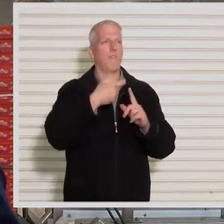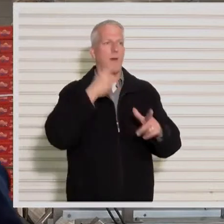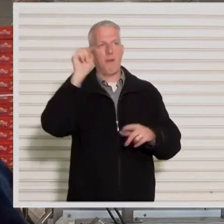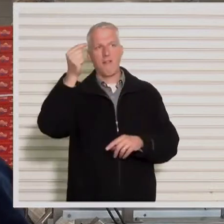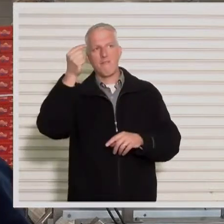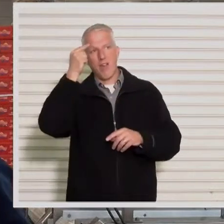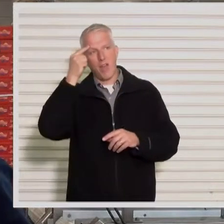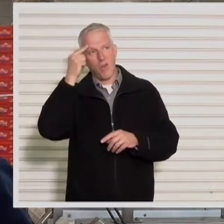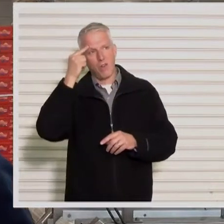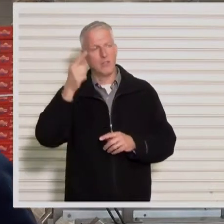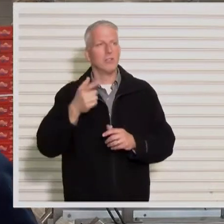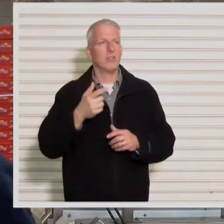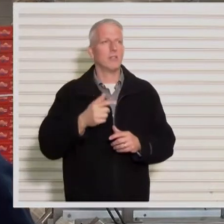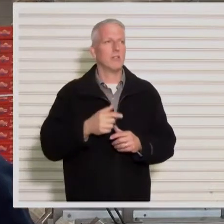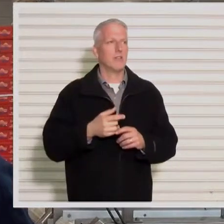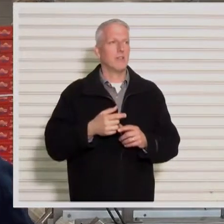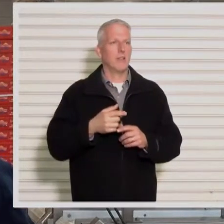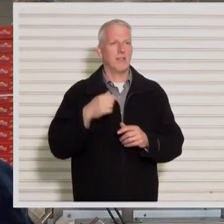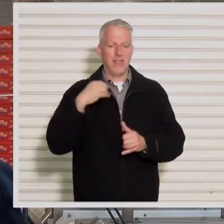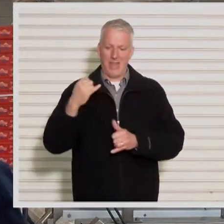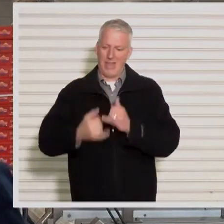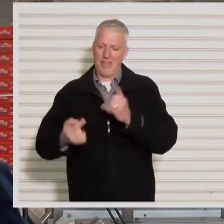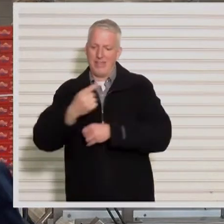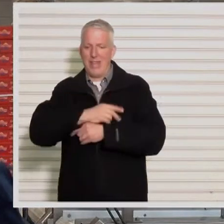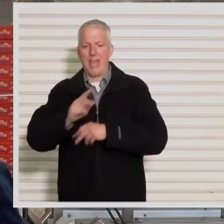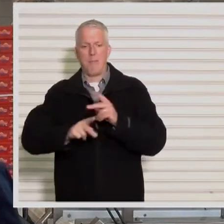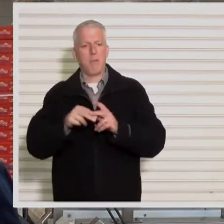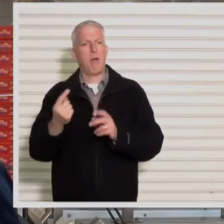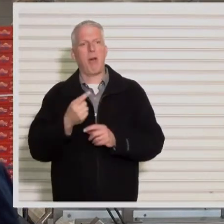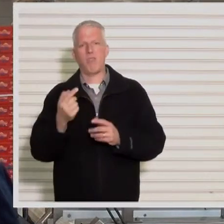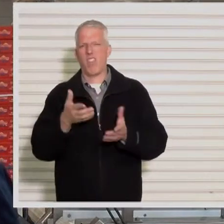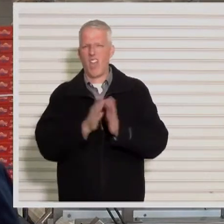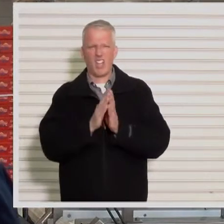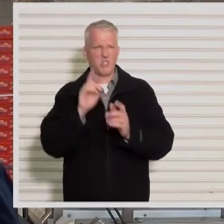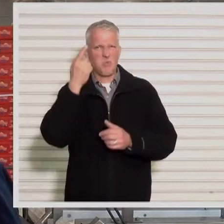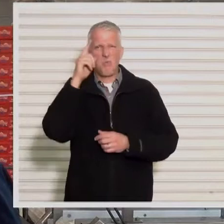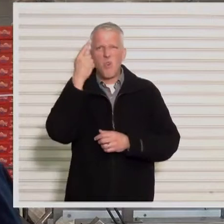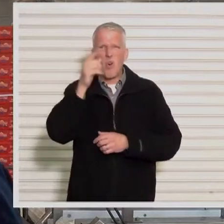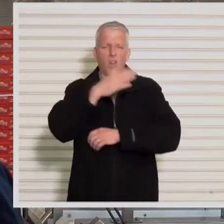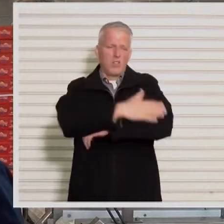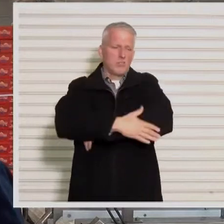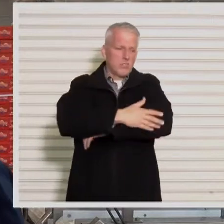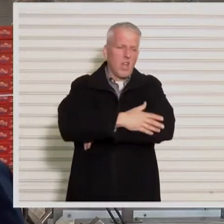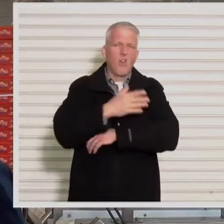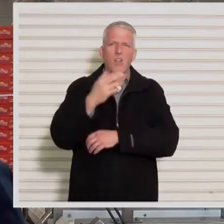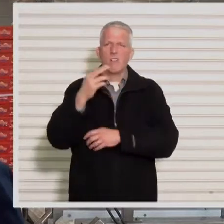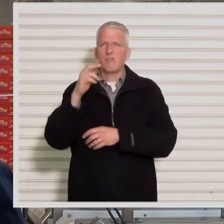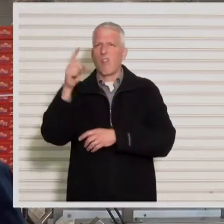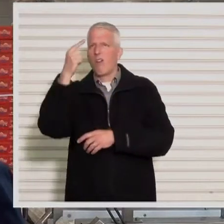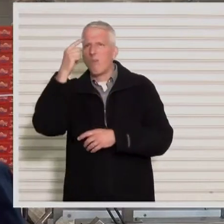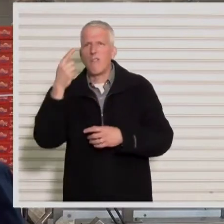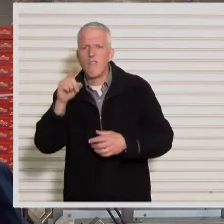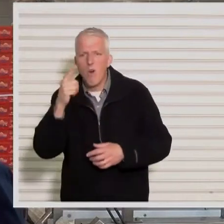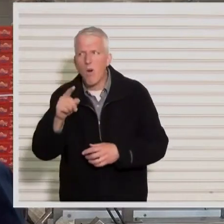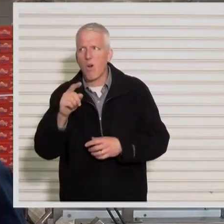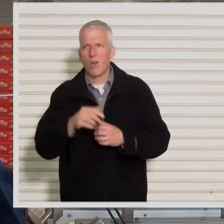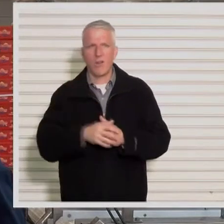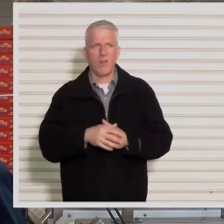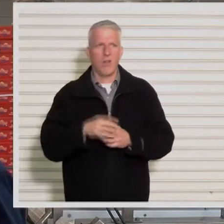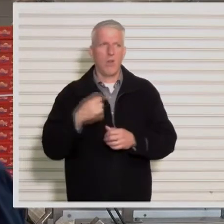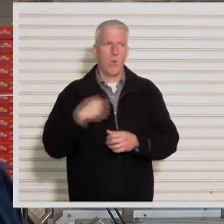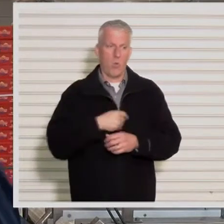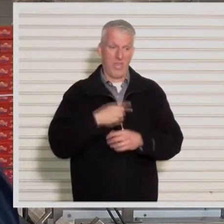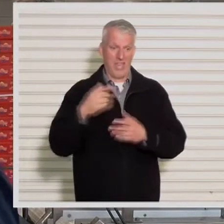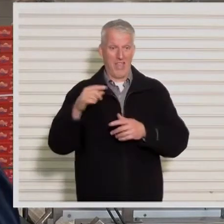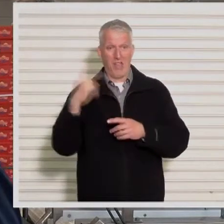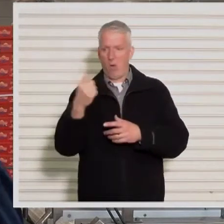government. Raul, thank you as well. At the end of the day, people always ask, what does the county do? What's the purpose of county government? Well, we're somewhat of a pass-through. Everything that happens at the